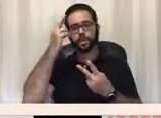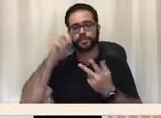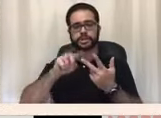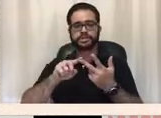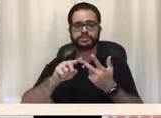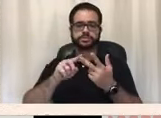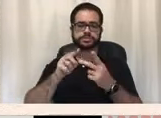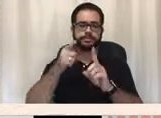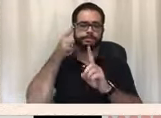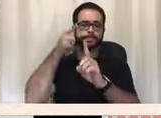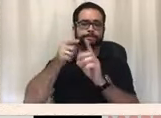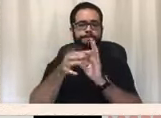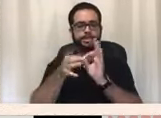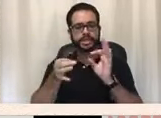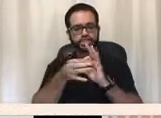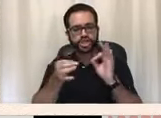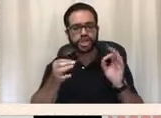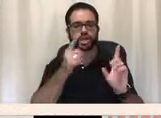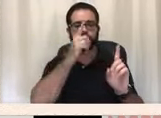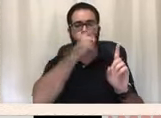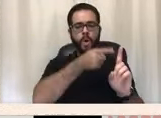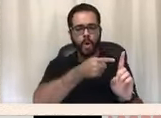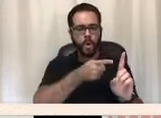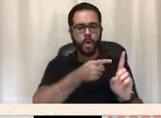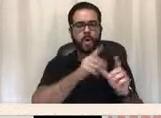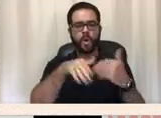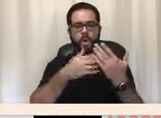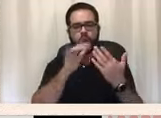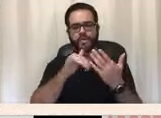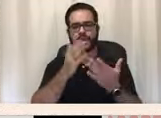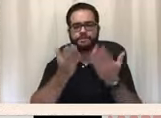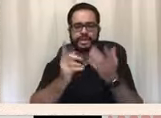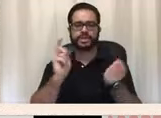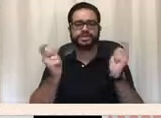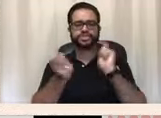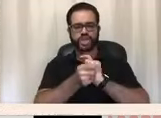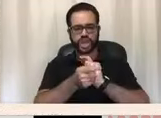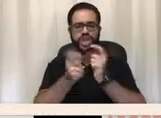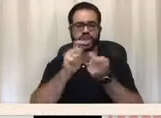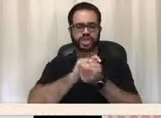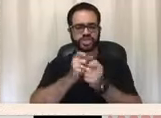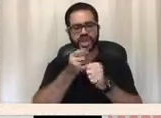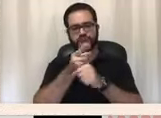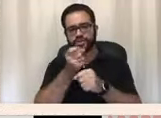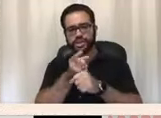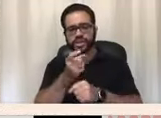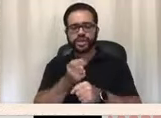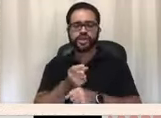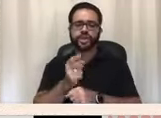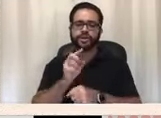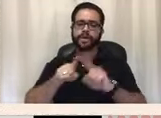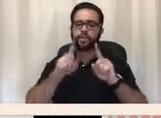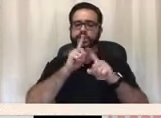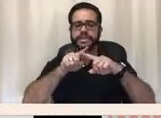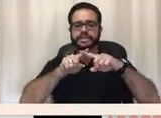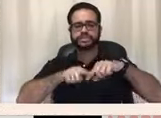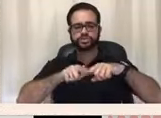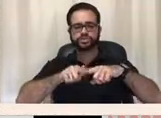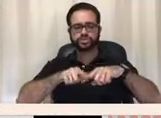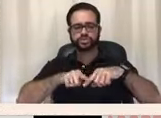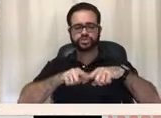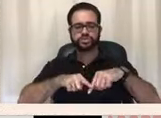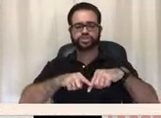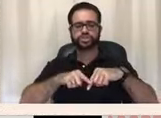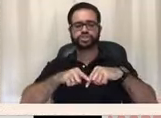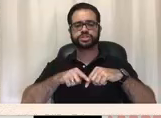goals, which some of this can change annually. It's just going to depend on what direction you